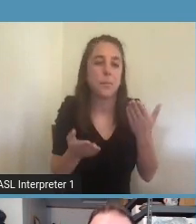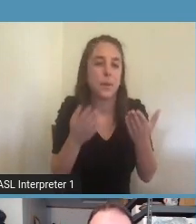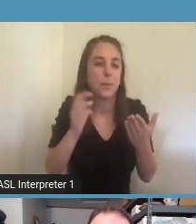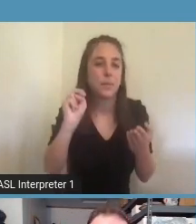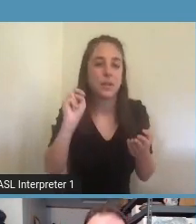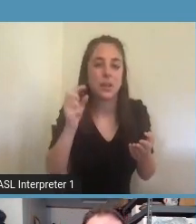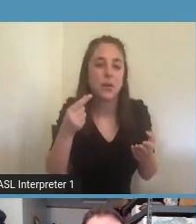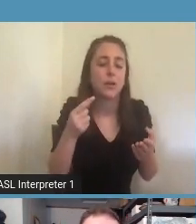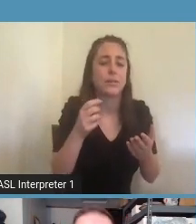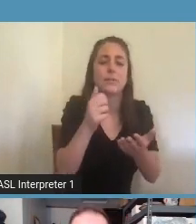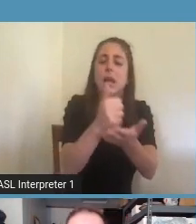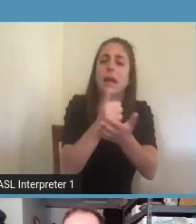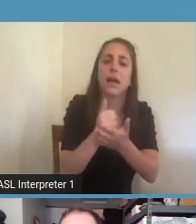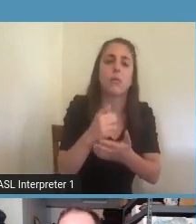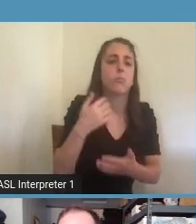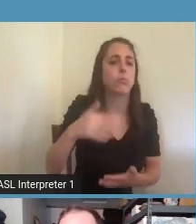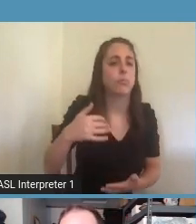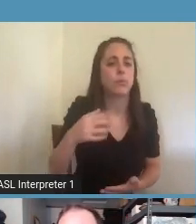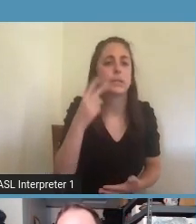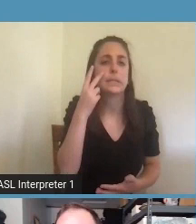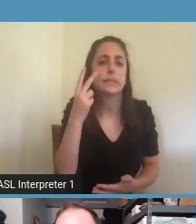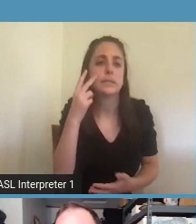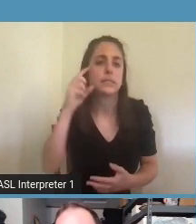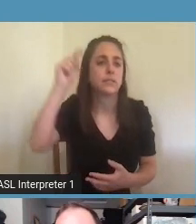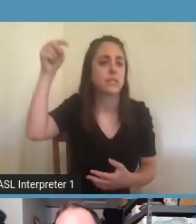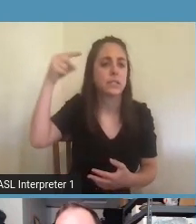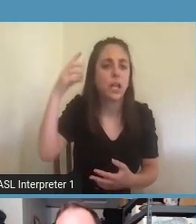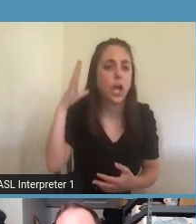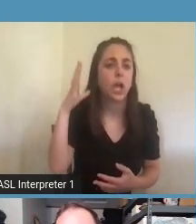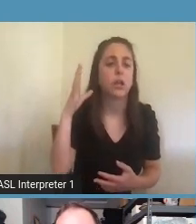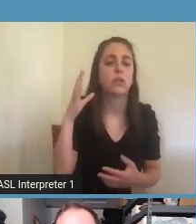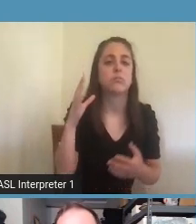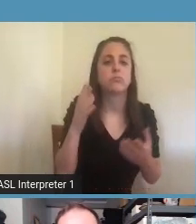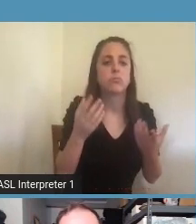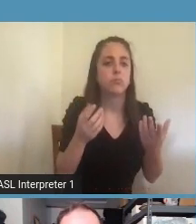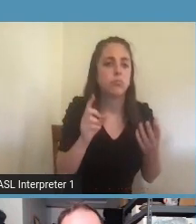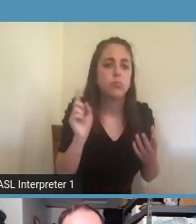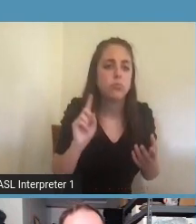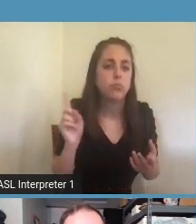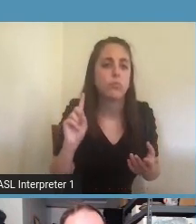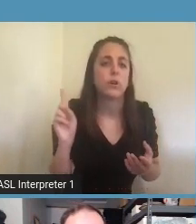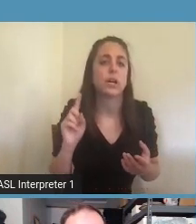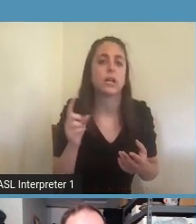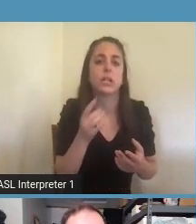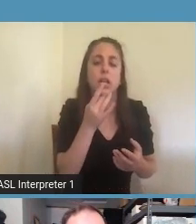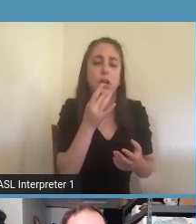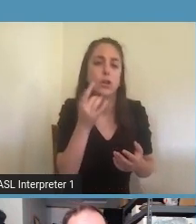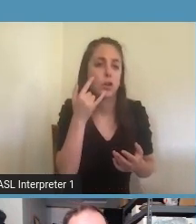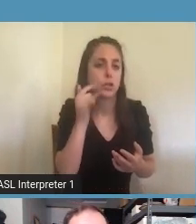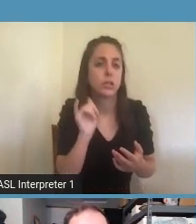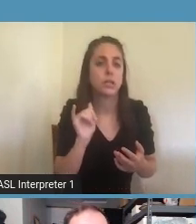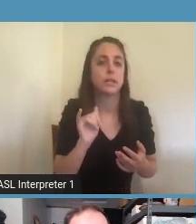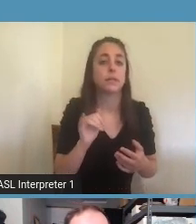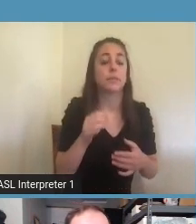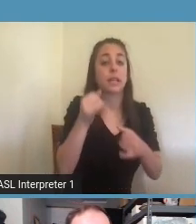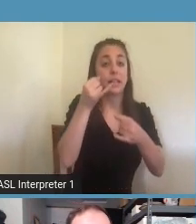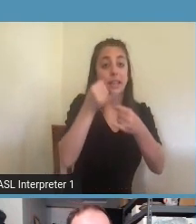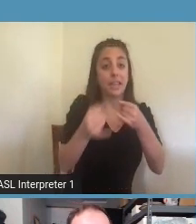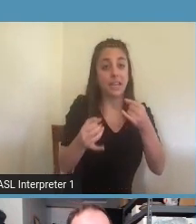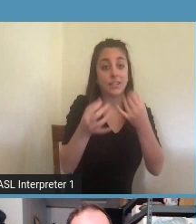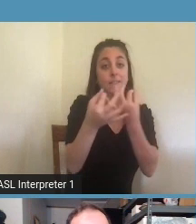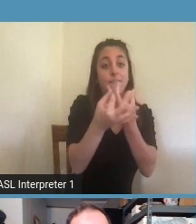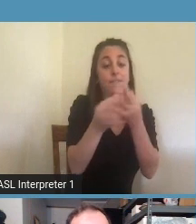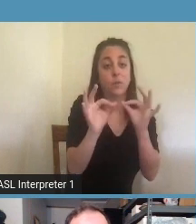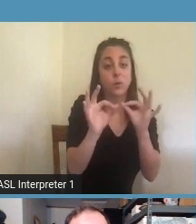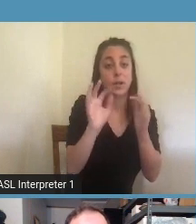helpful if you want to see when the sun sets or comes up. And then this last one is free music